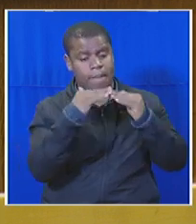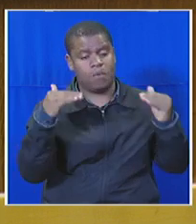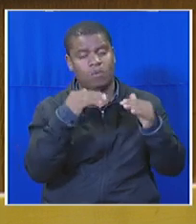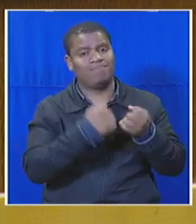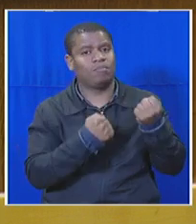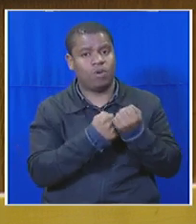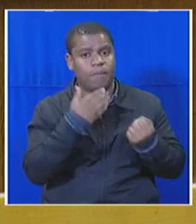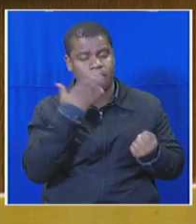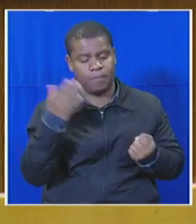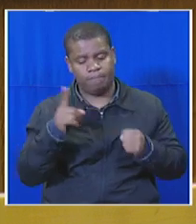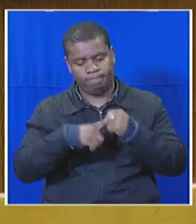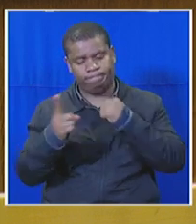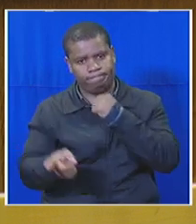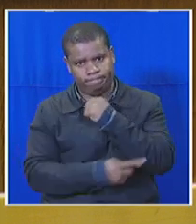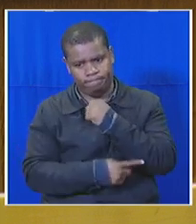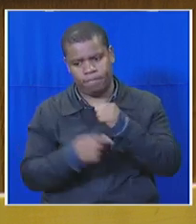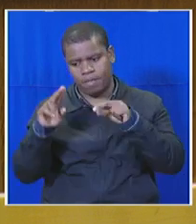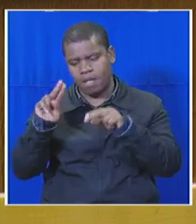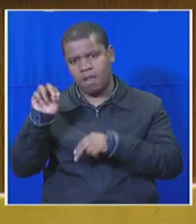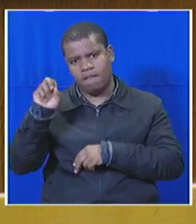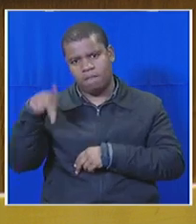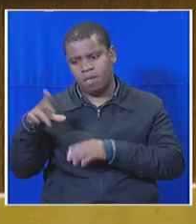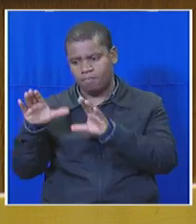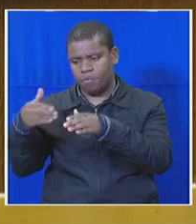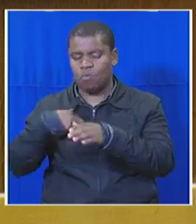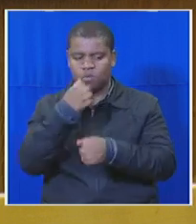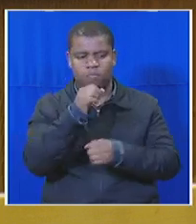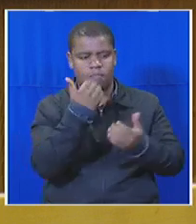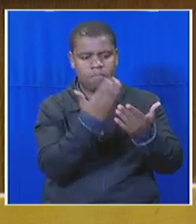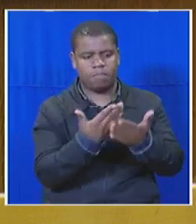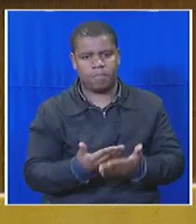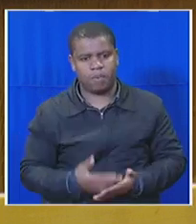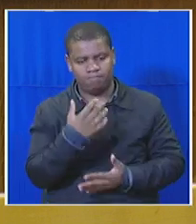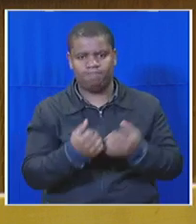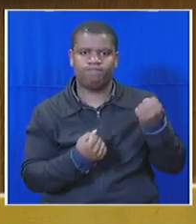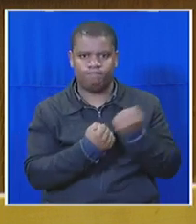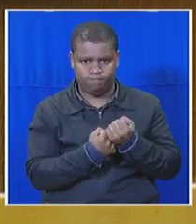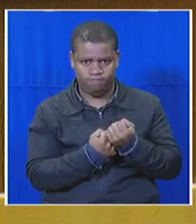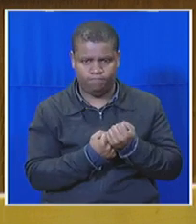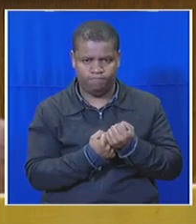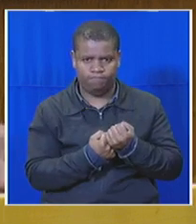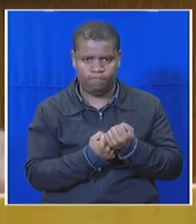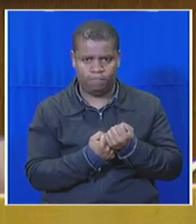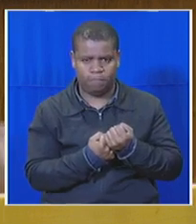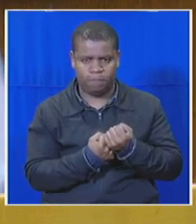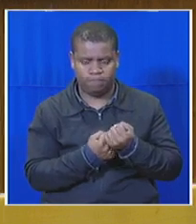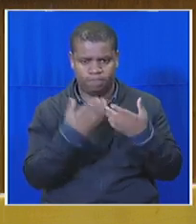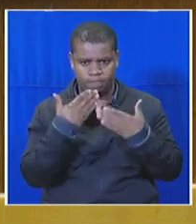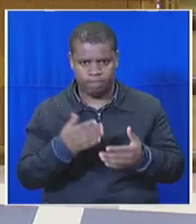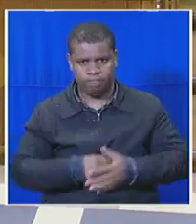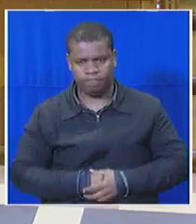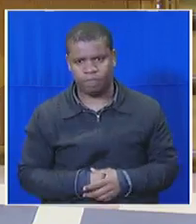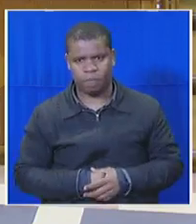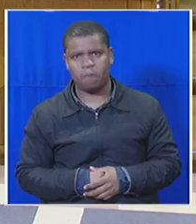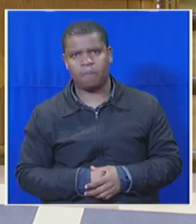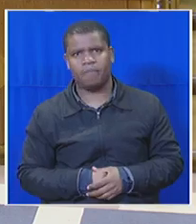conclusion, Honourable Deputy Speaker, the National Freedom Party supports the recommendation of the Committee on the Public Accounts to adopt the report. I thank you. Thank